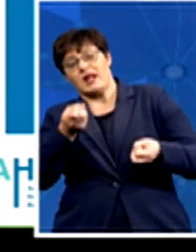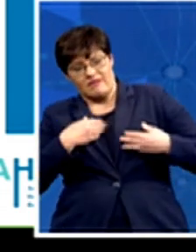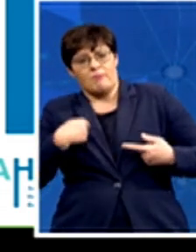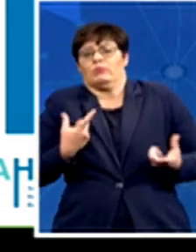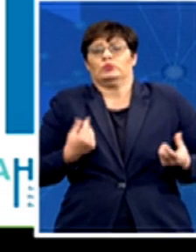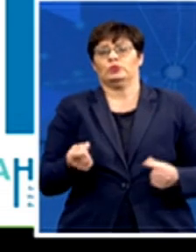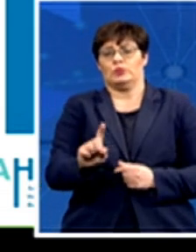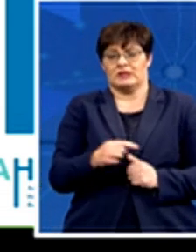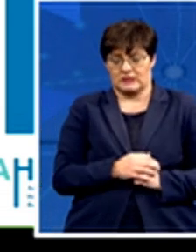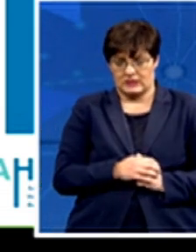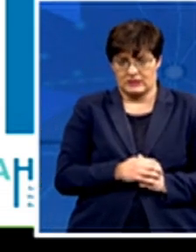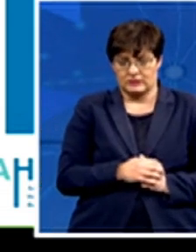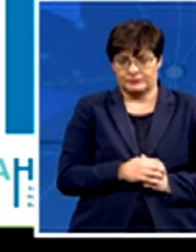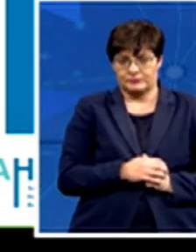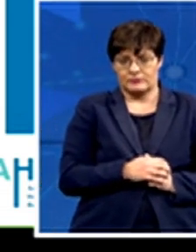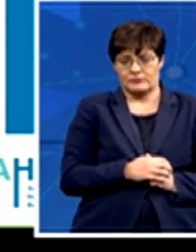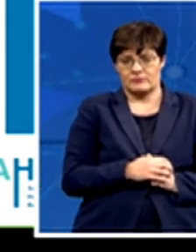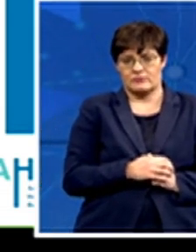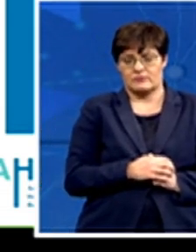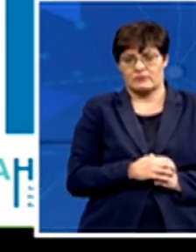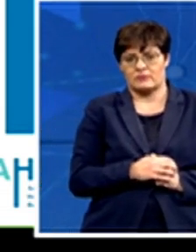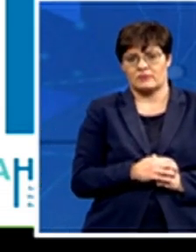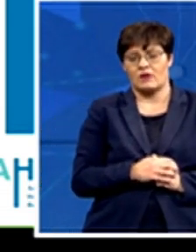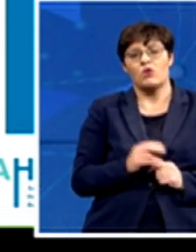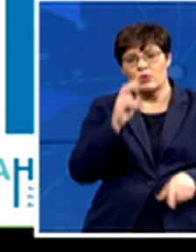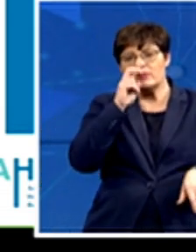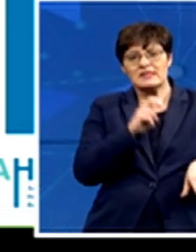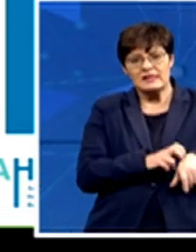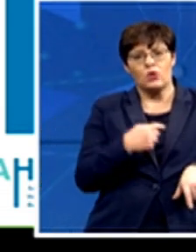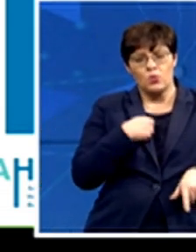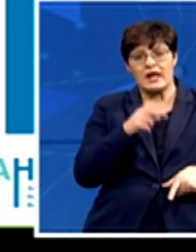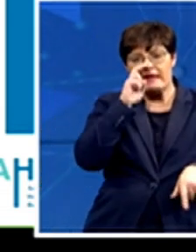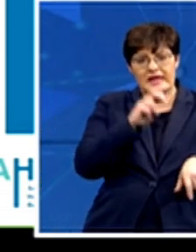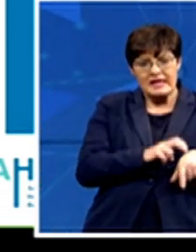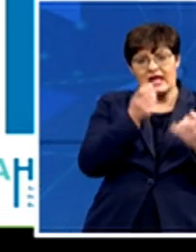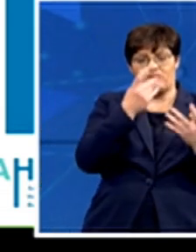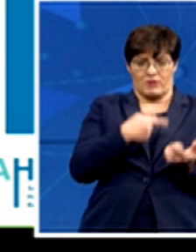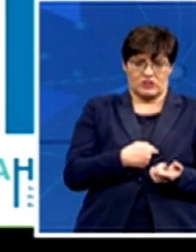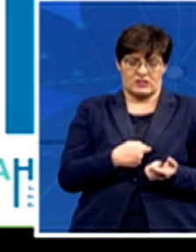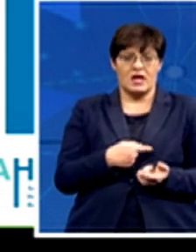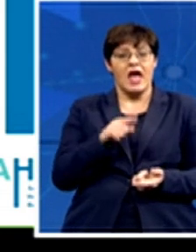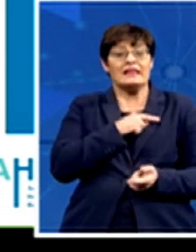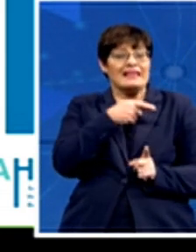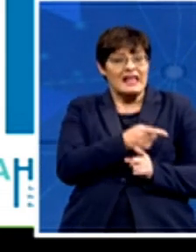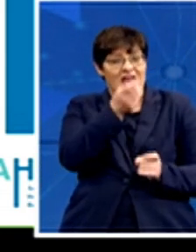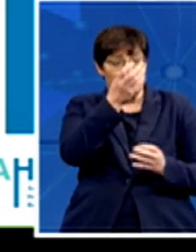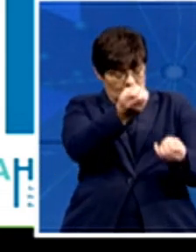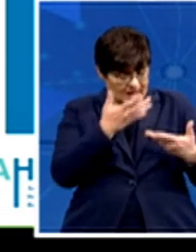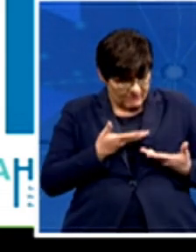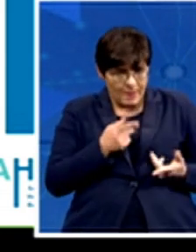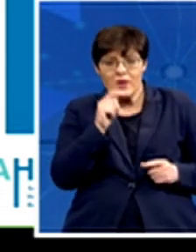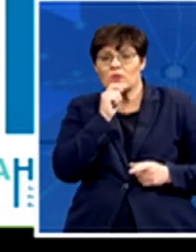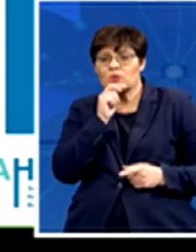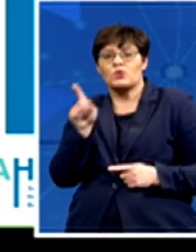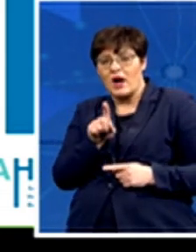the need for us to have that information and then use it for the public safety issues